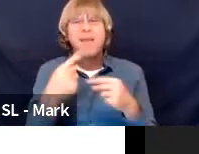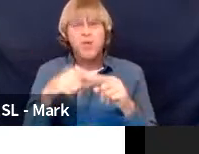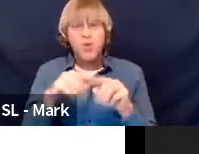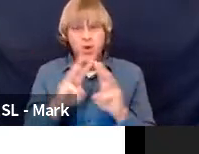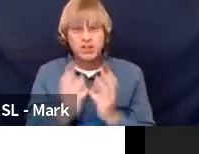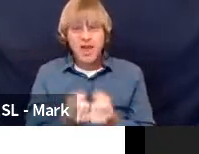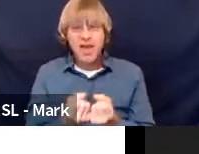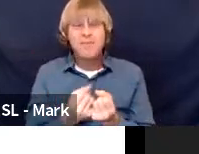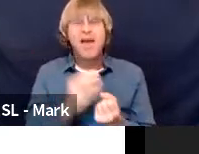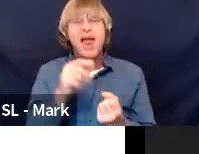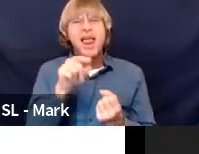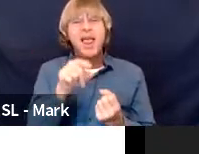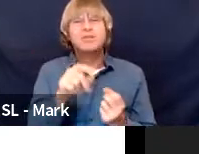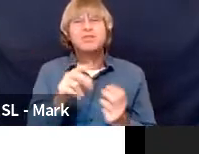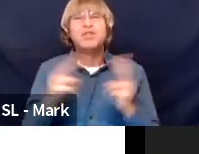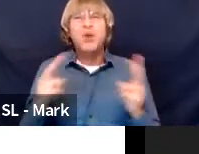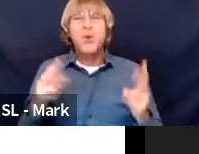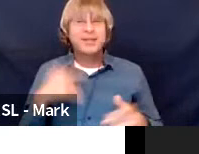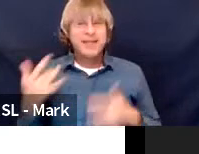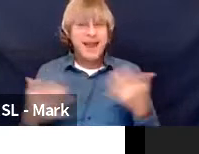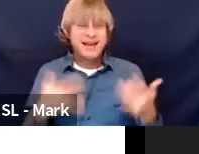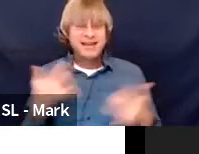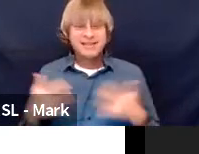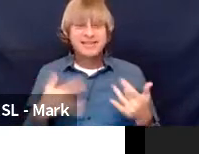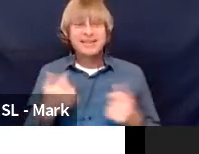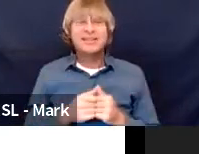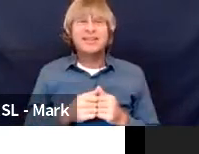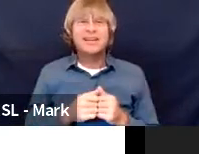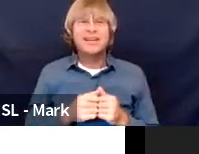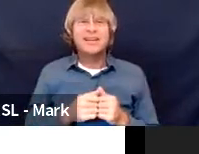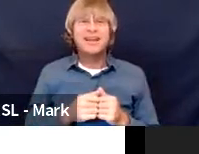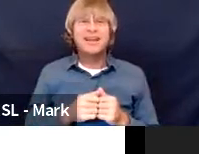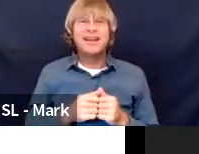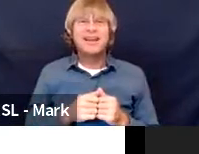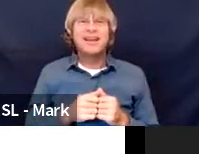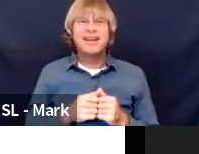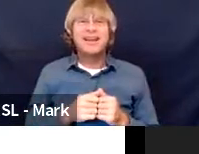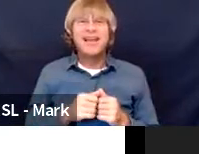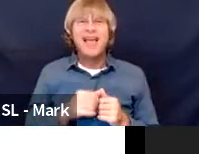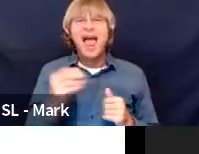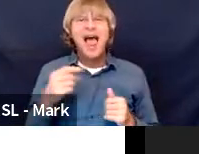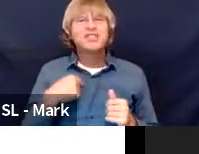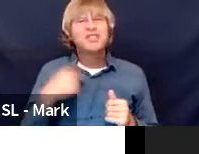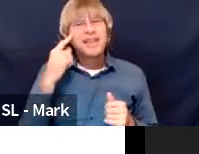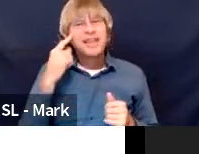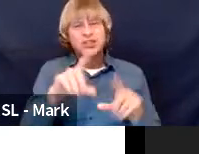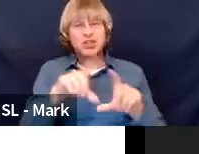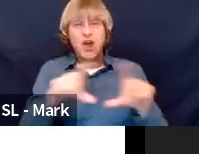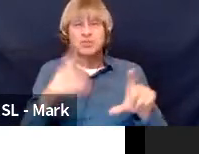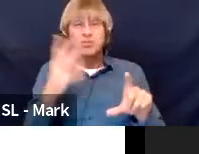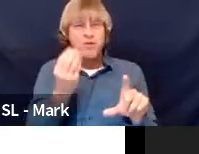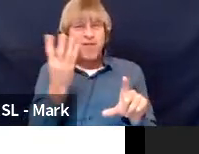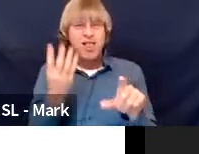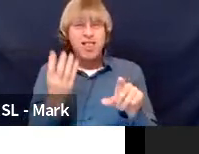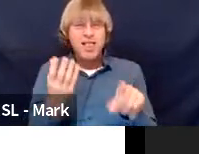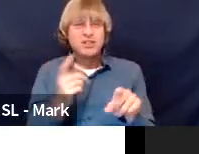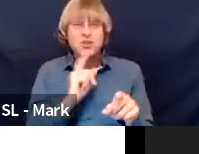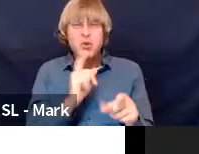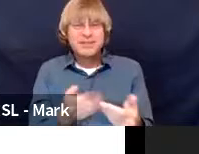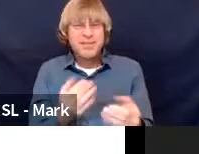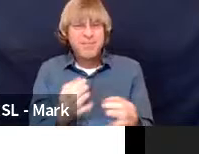workshop and he was so excited. And I just think his card is so beautiful. It's so